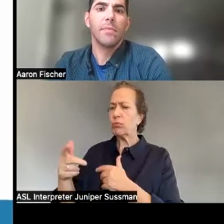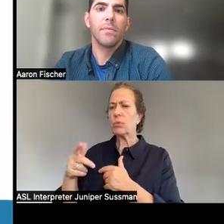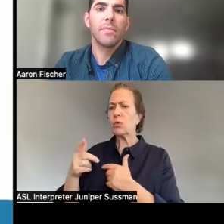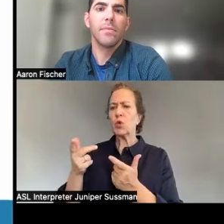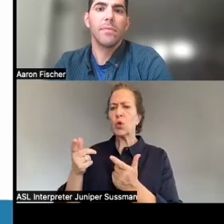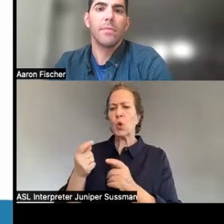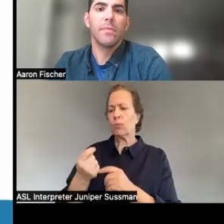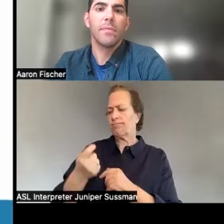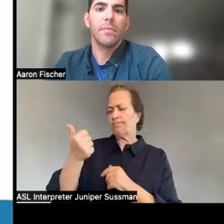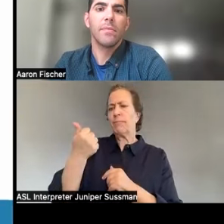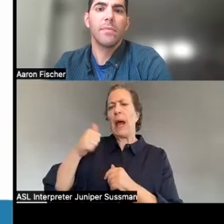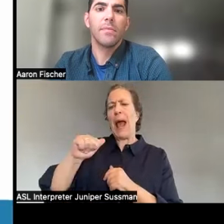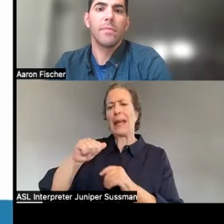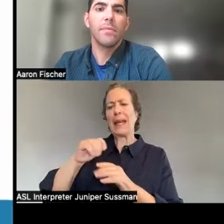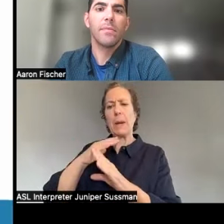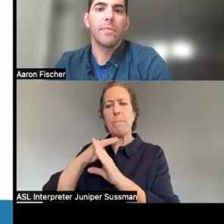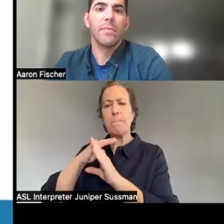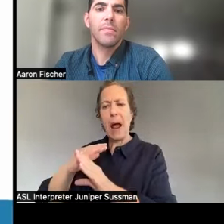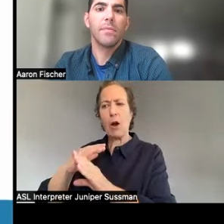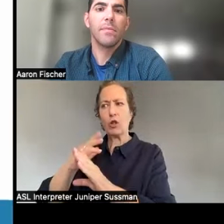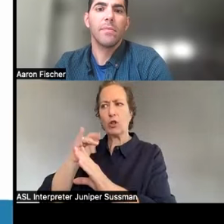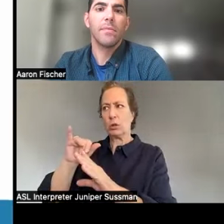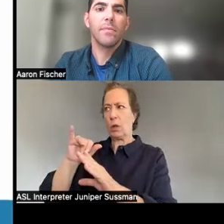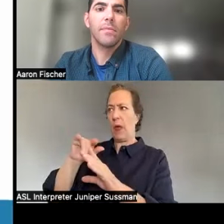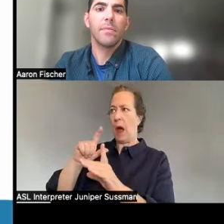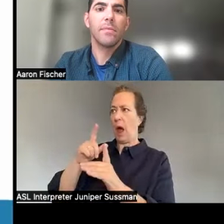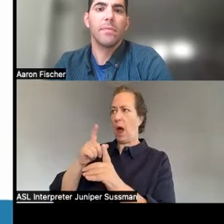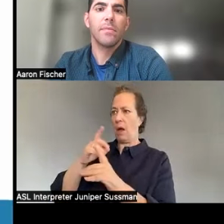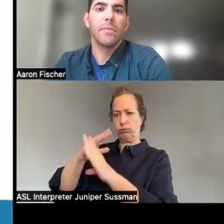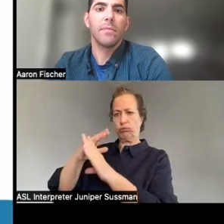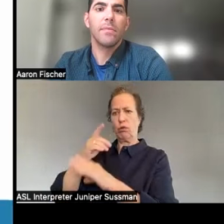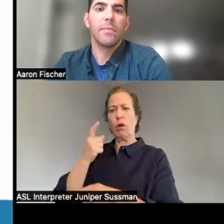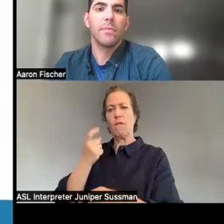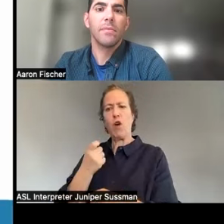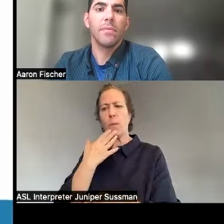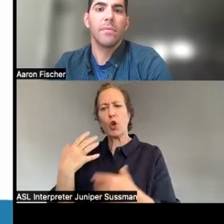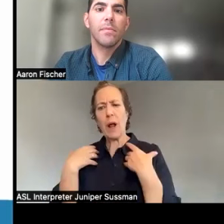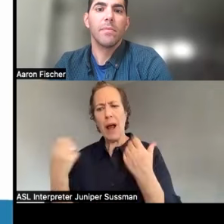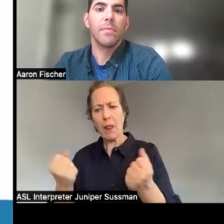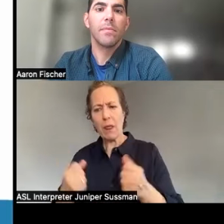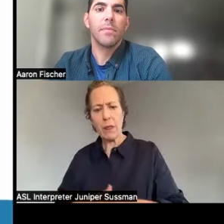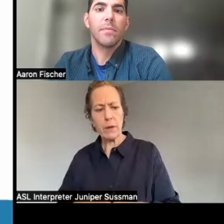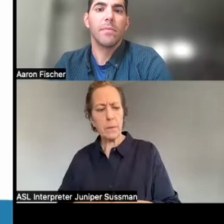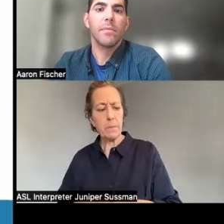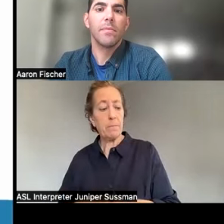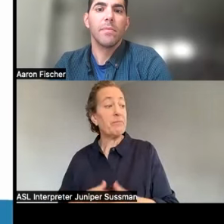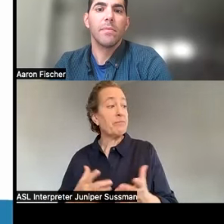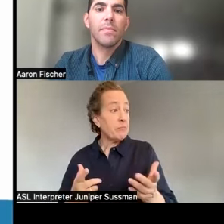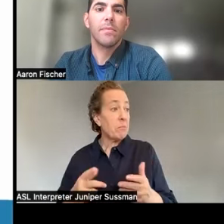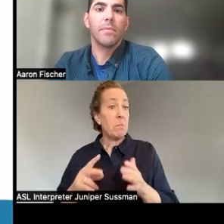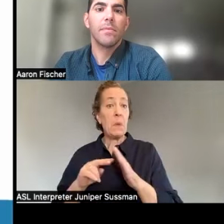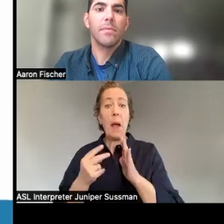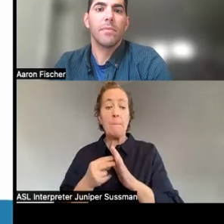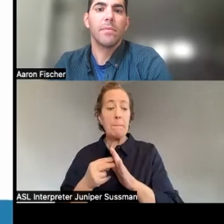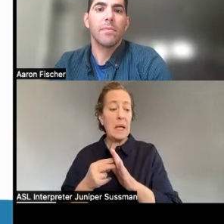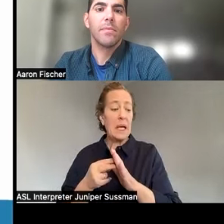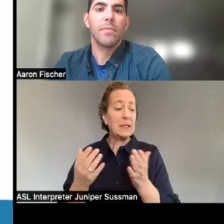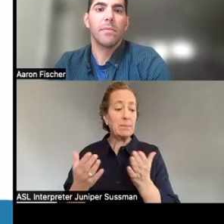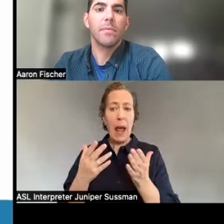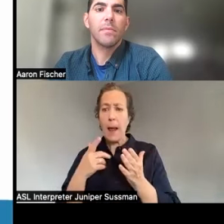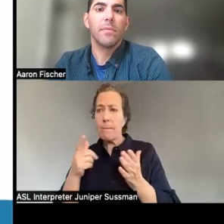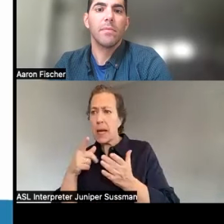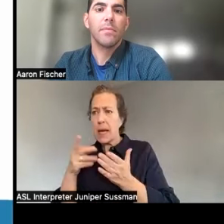health, including discrimination. This includes helping their patients navigate the healthcare system